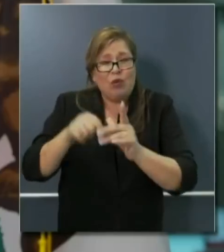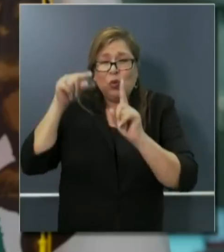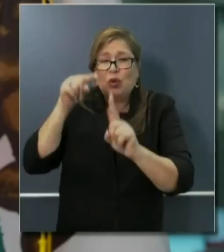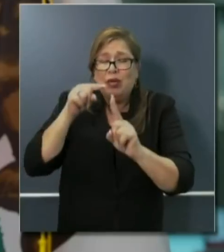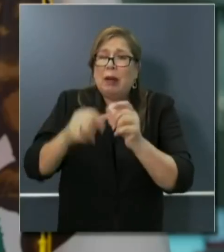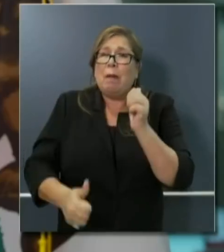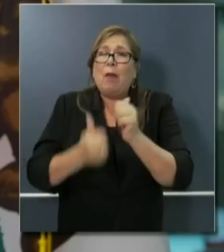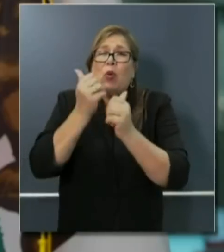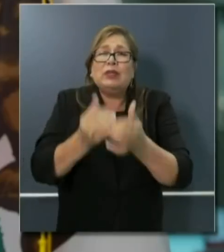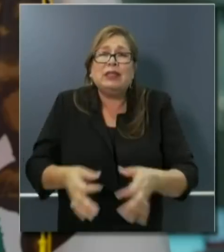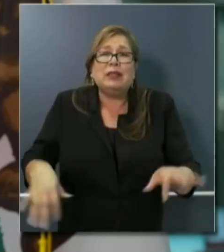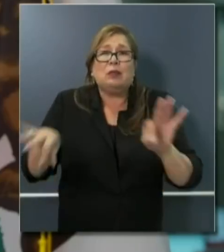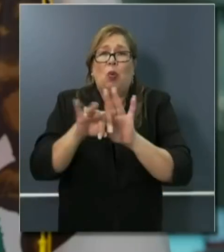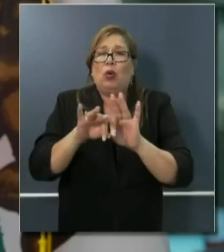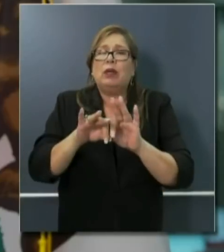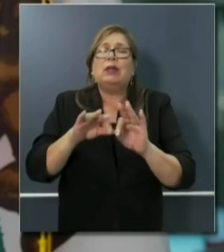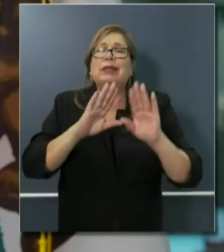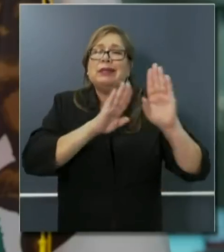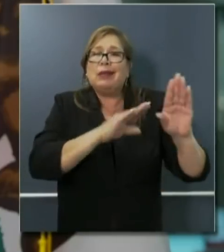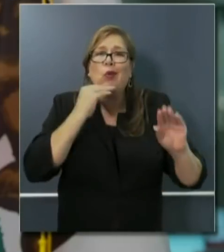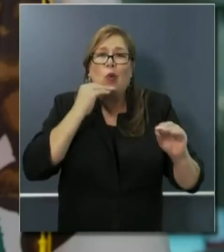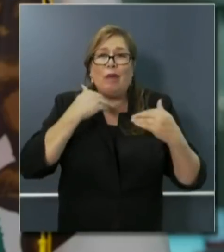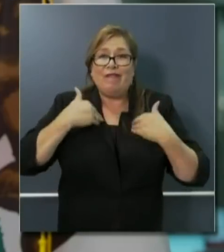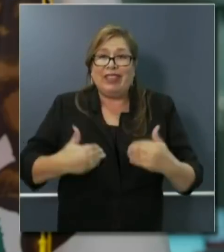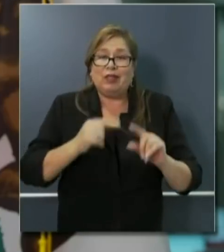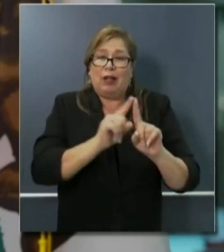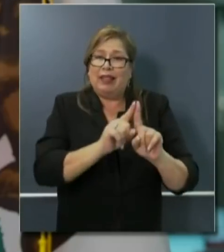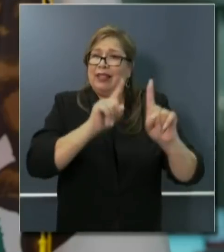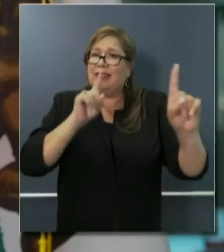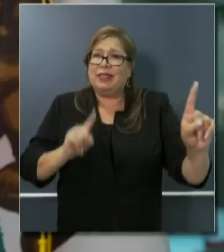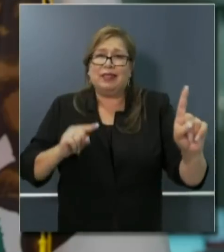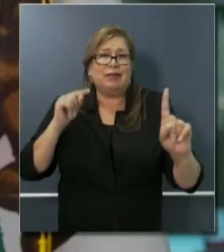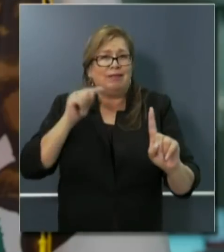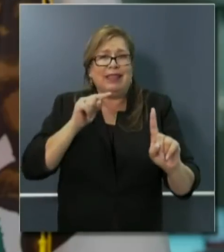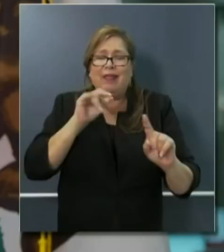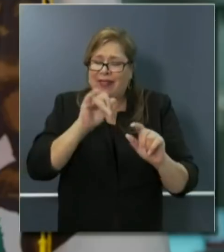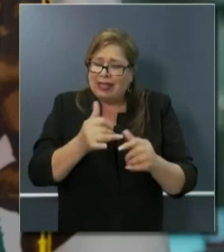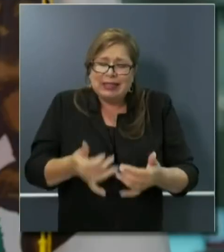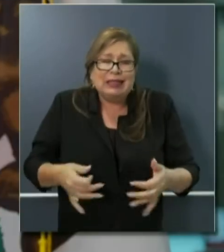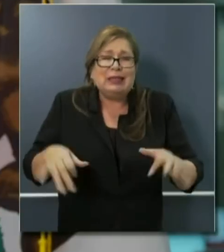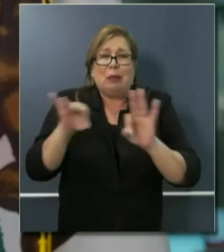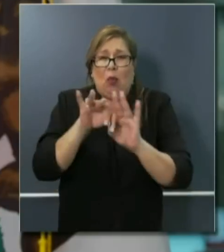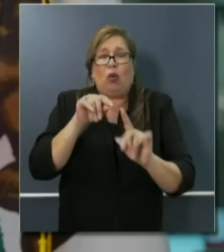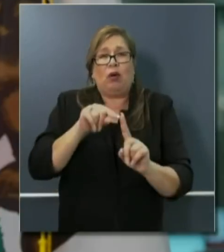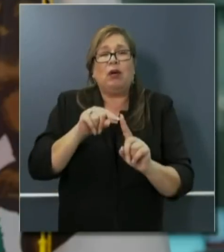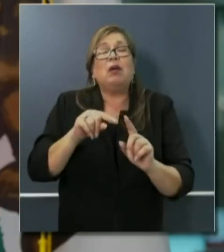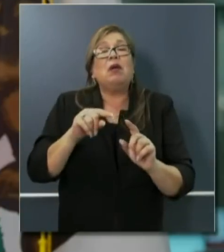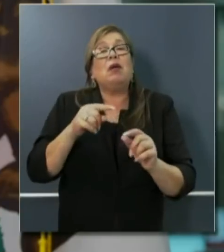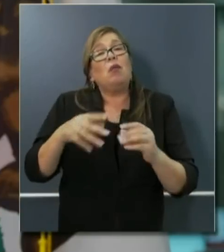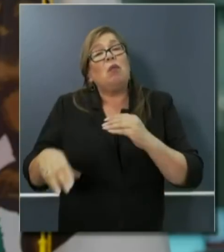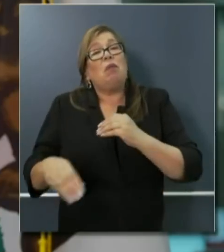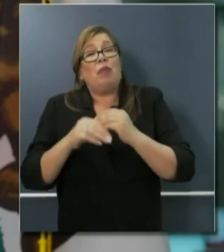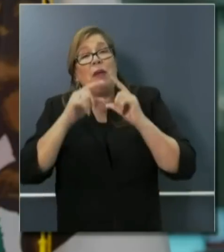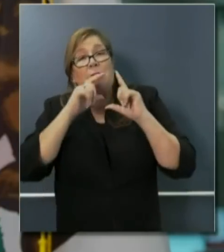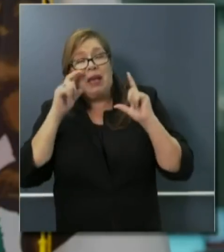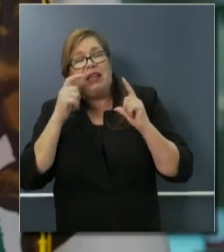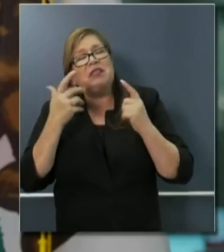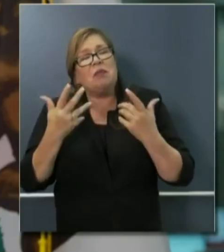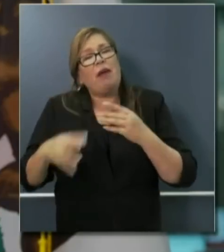important thing is physical distancing. And when that's done with some additional face coverings, you may indeed get some additional